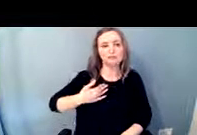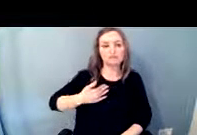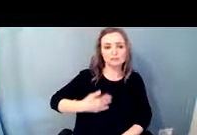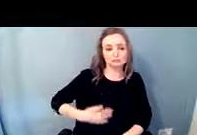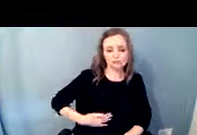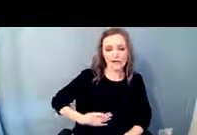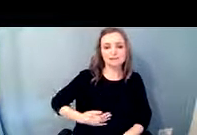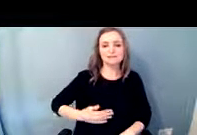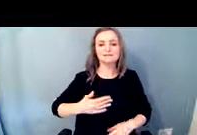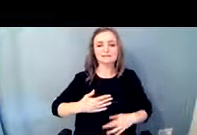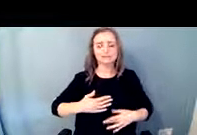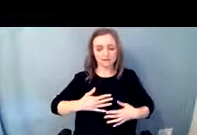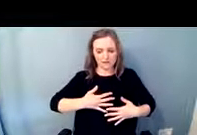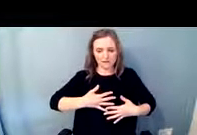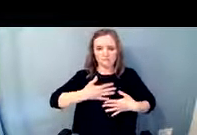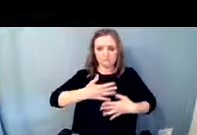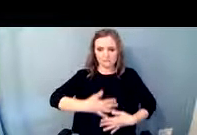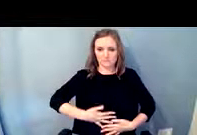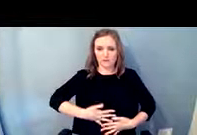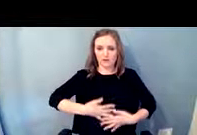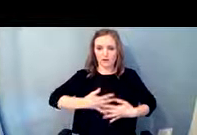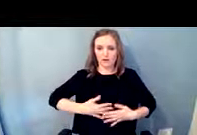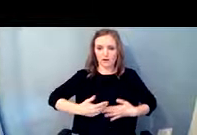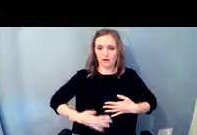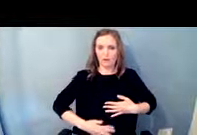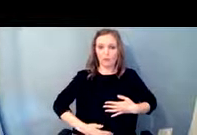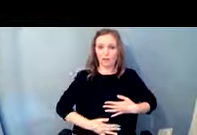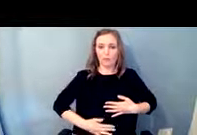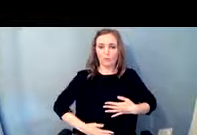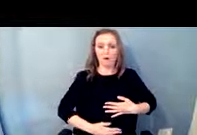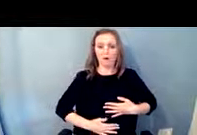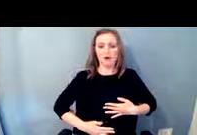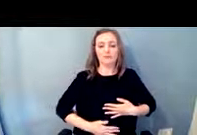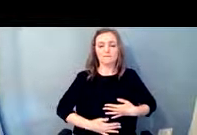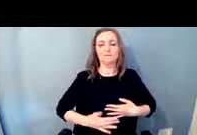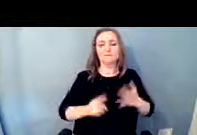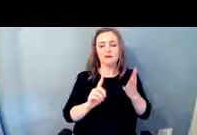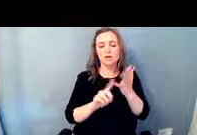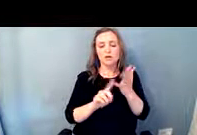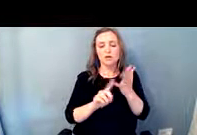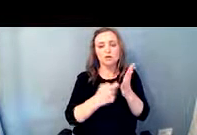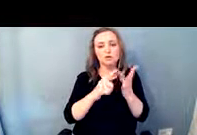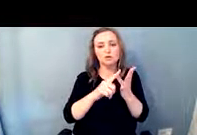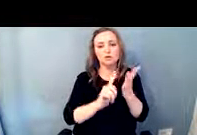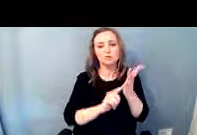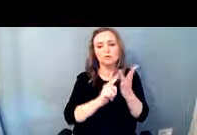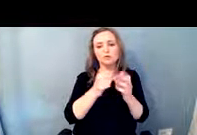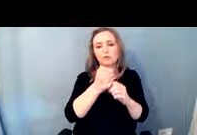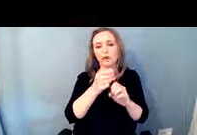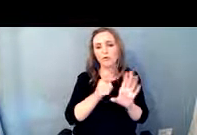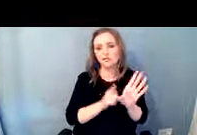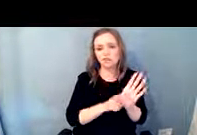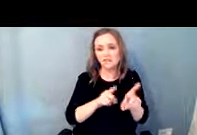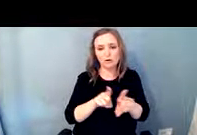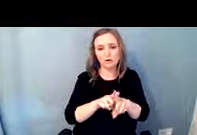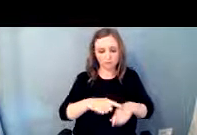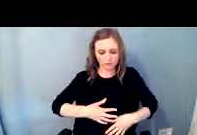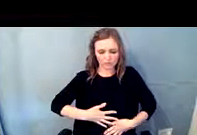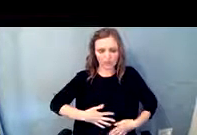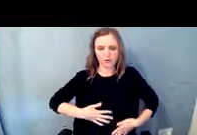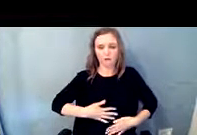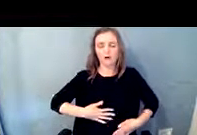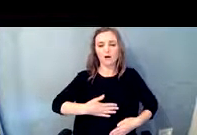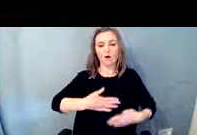upper GI, so upper gastrointestinal problems. And you can see the same trend across all of these 5